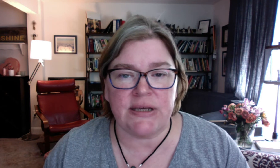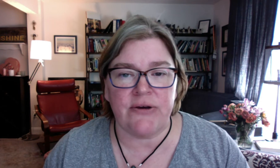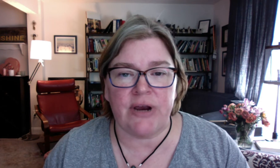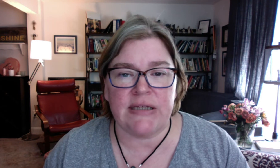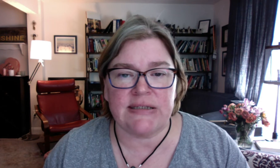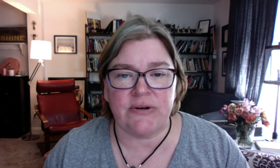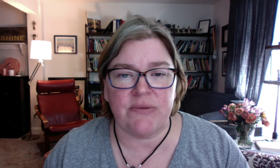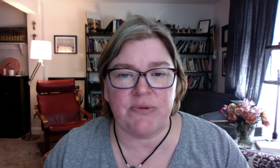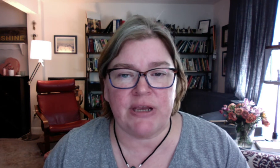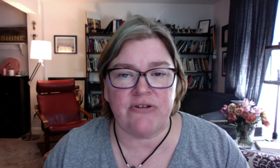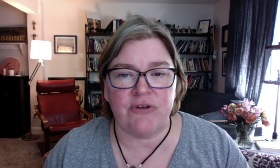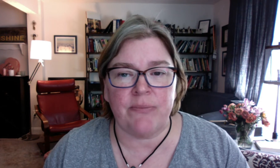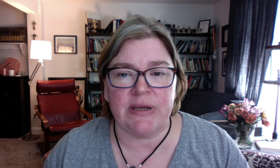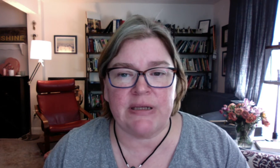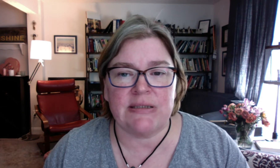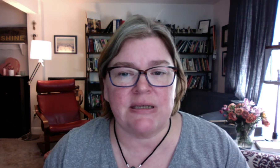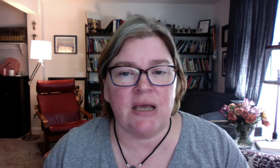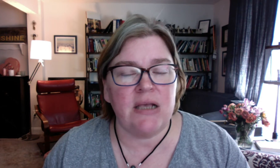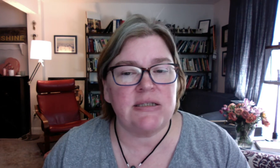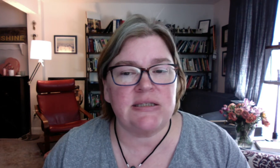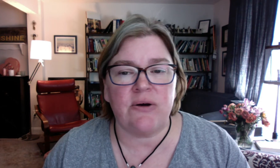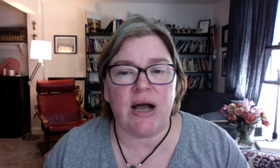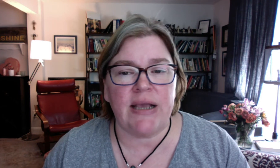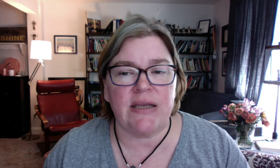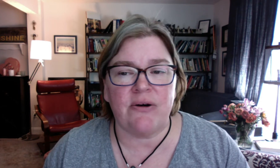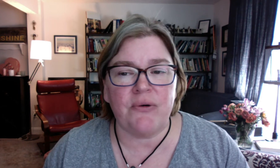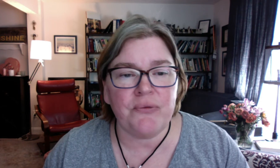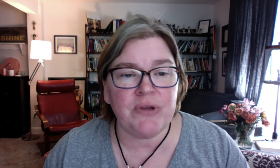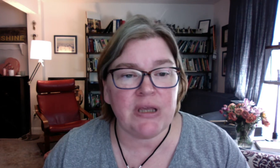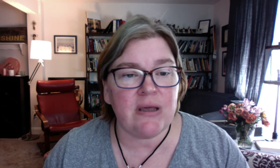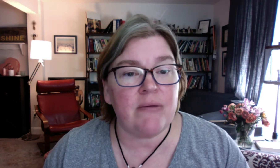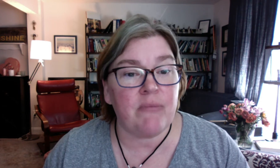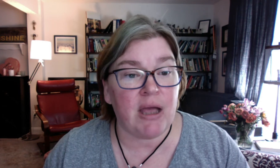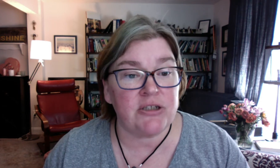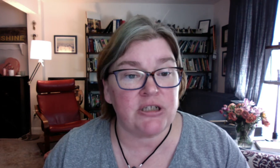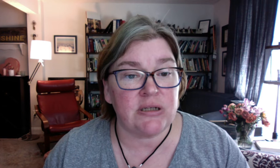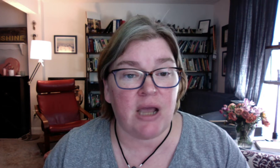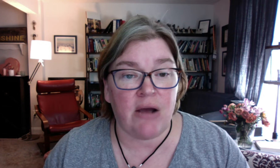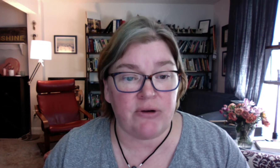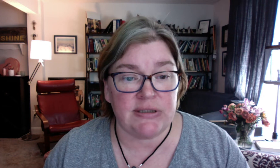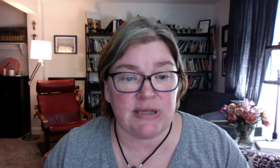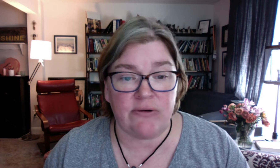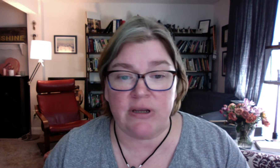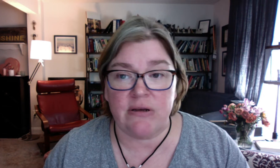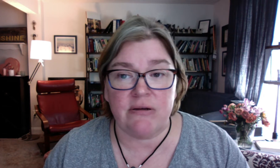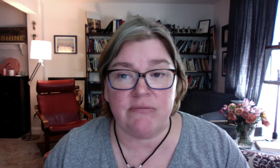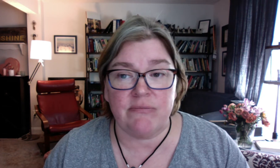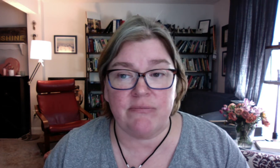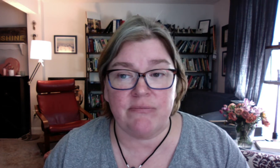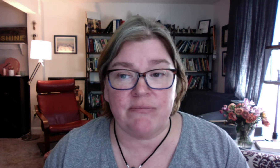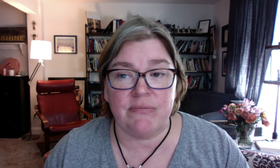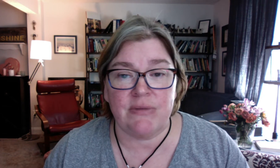was the year I started playing trumpet, so I can only imagine how it